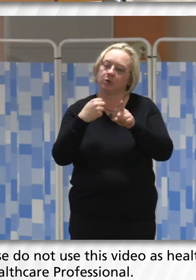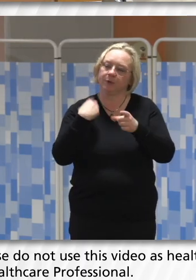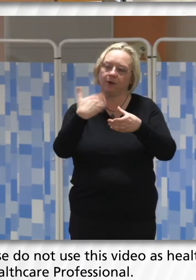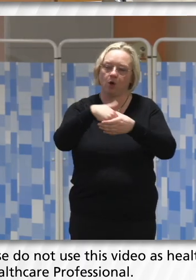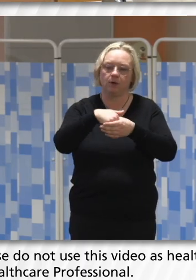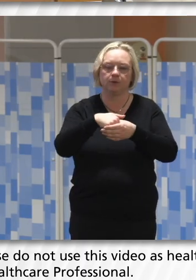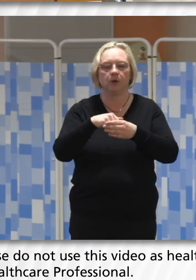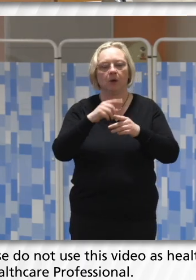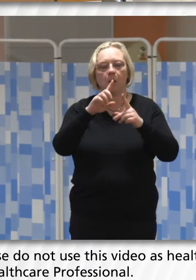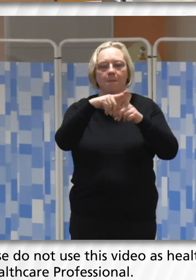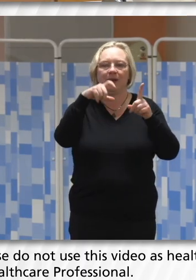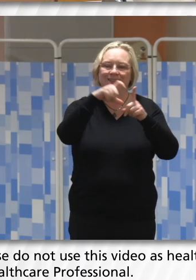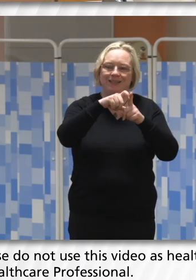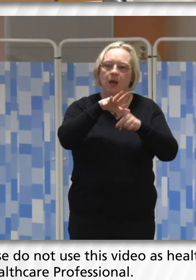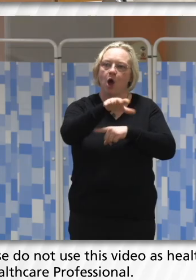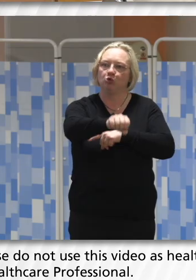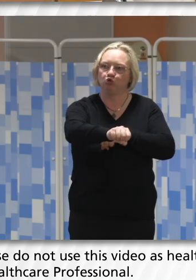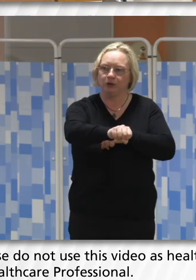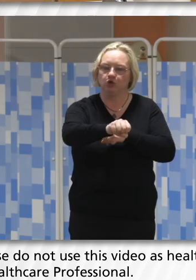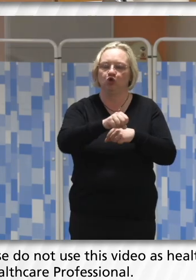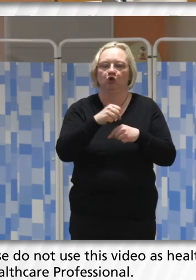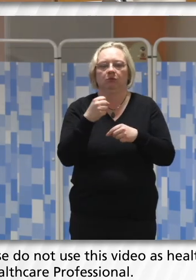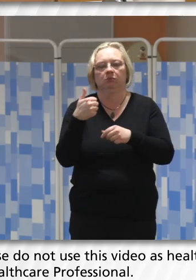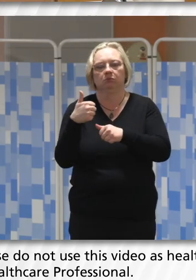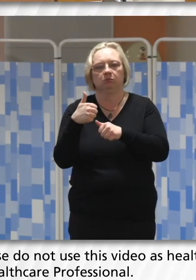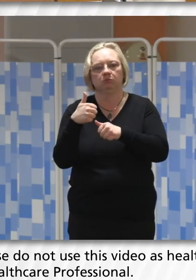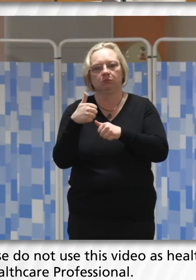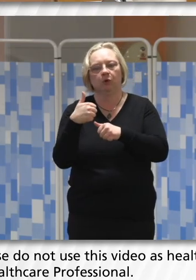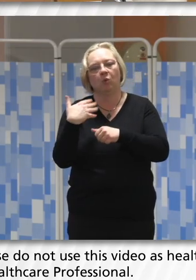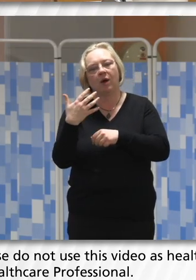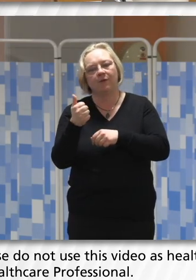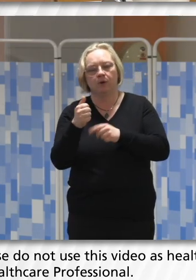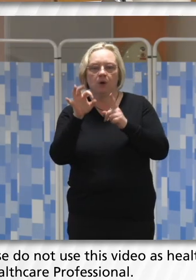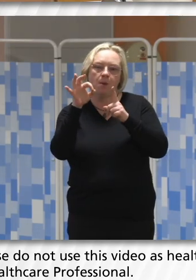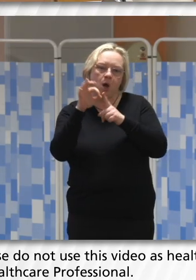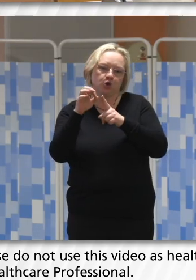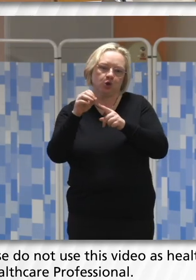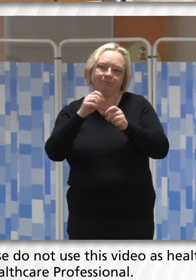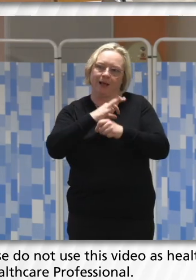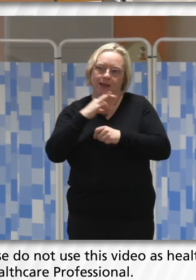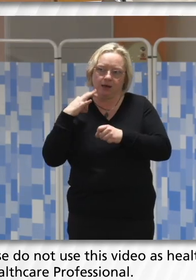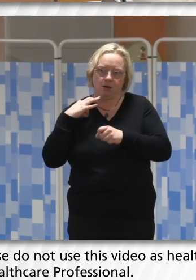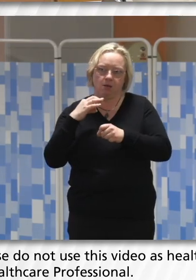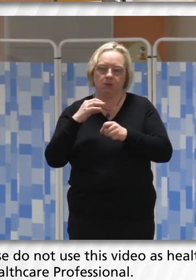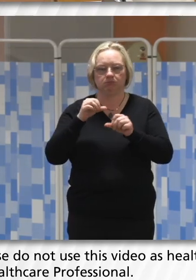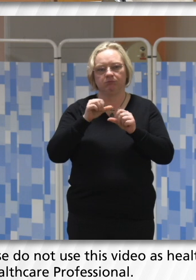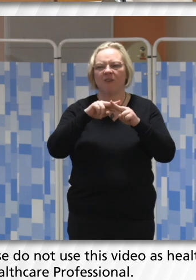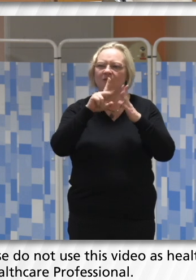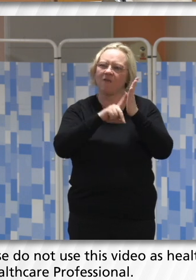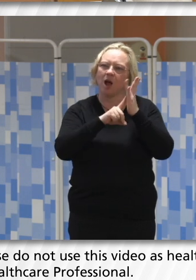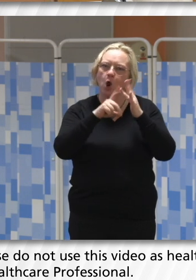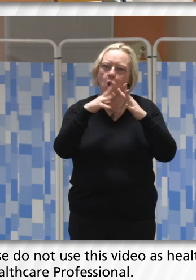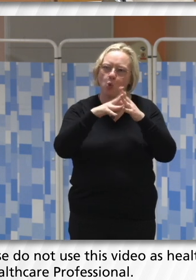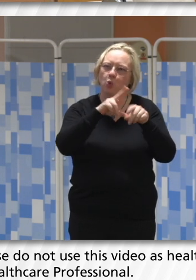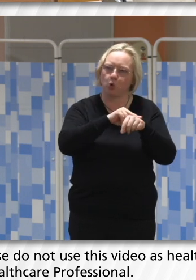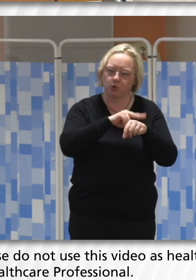outreach service, supported by our Parkinson's clinical fellow who has a year's post with us. And we're able to go out and see